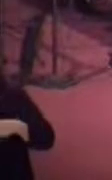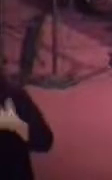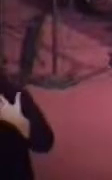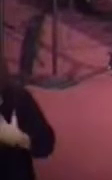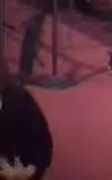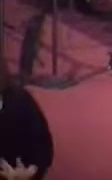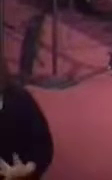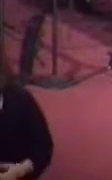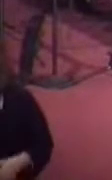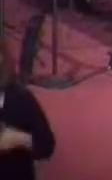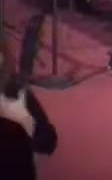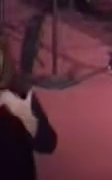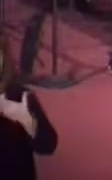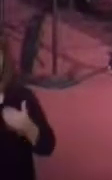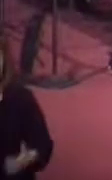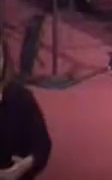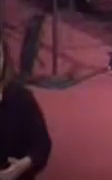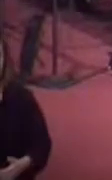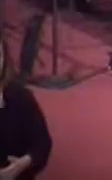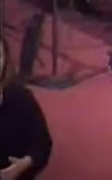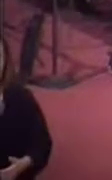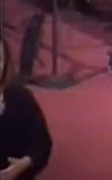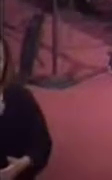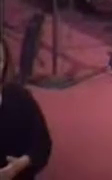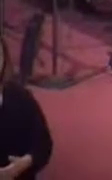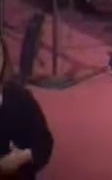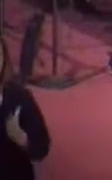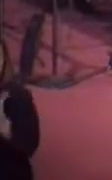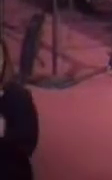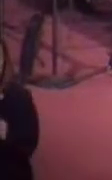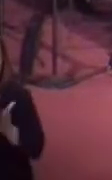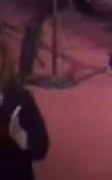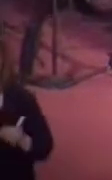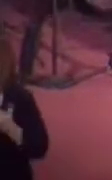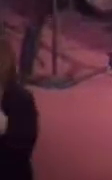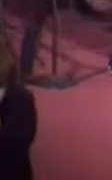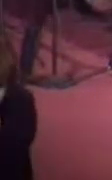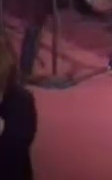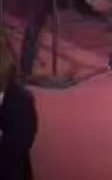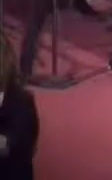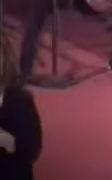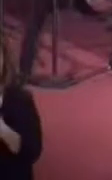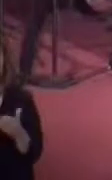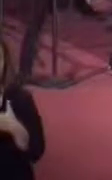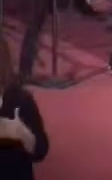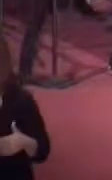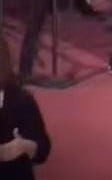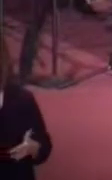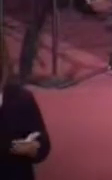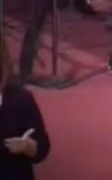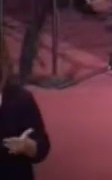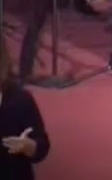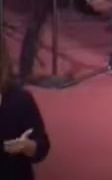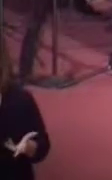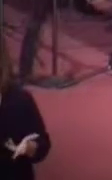attitude. I am going to praise the Lord. I am going to give thanks to Him, even when I don't feel like it. God wants us to have an